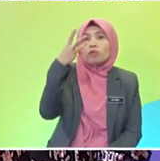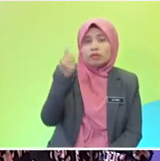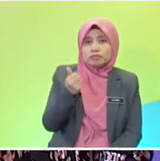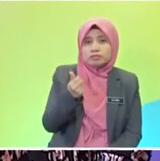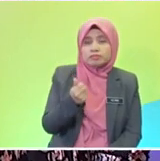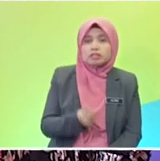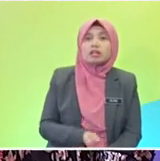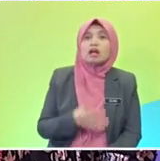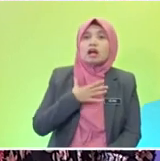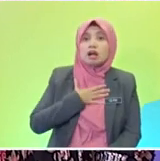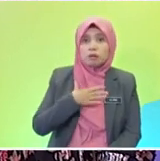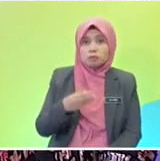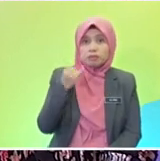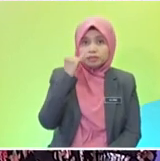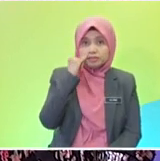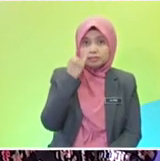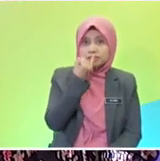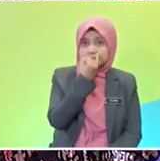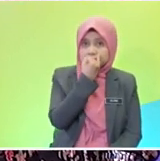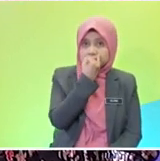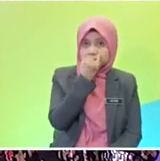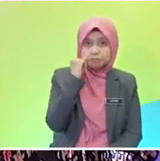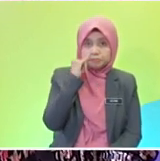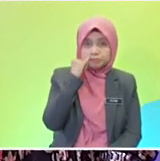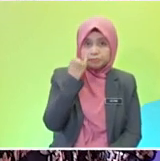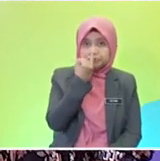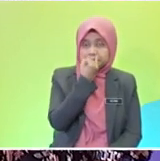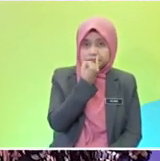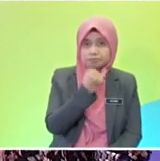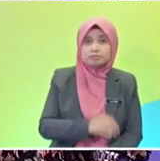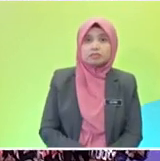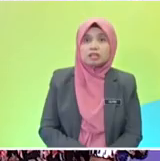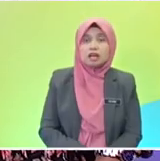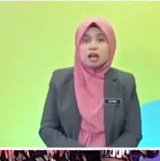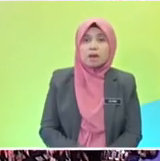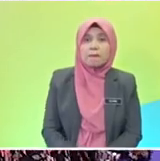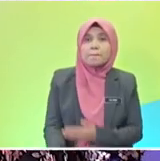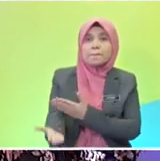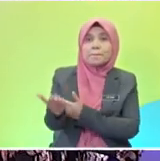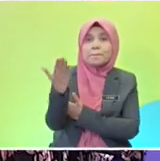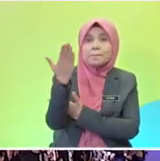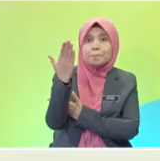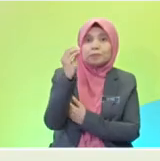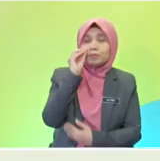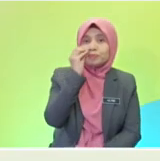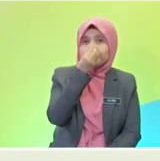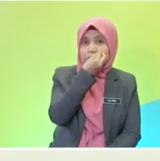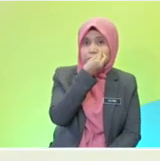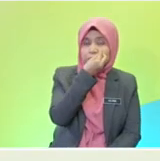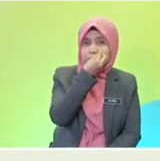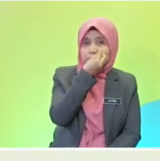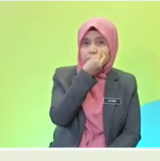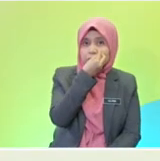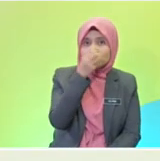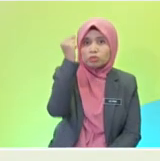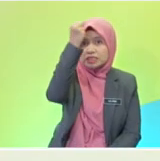jasmine. White jasmine. Okay, now I have here with me a morning glory. Morning glory. Yeah,